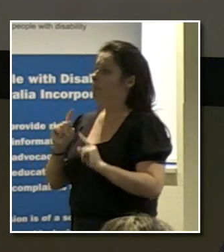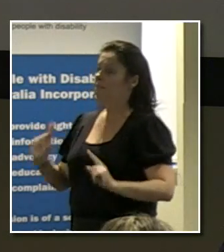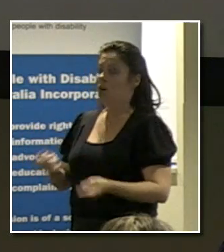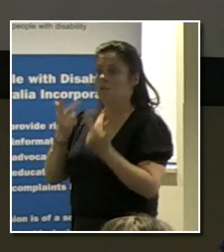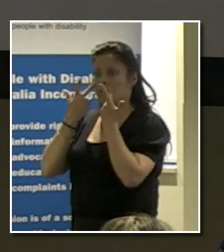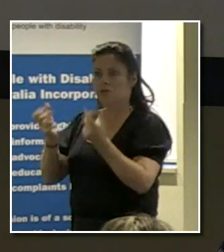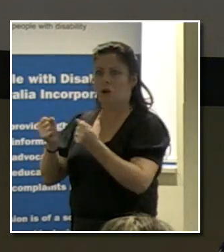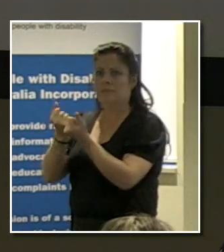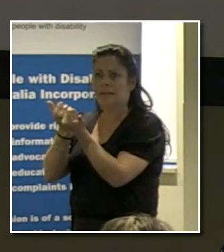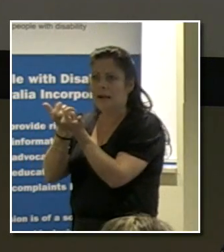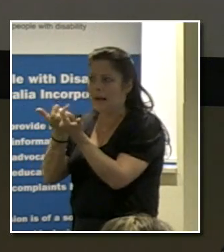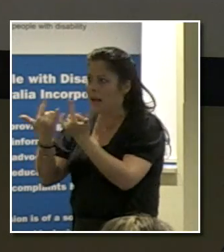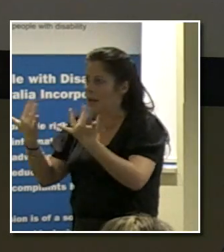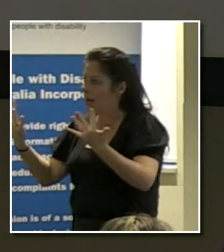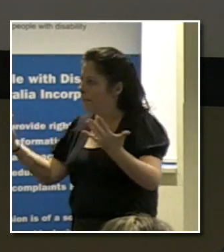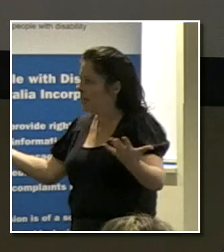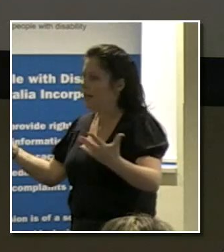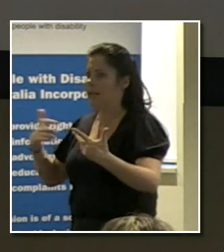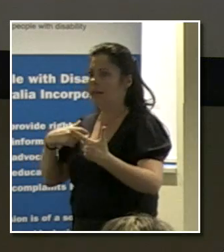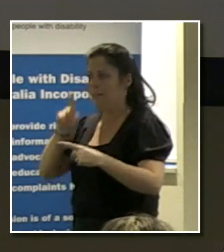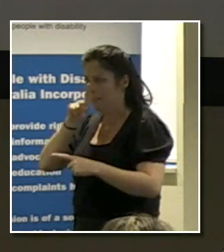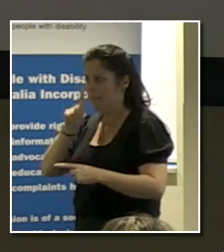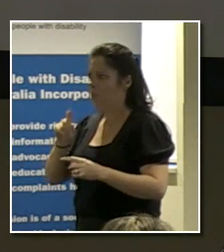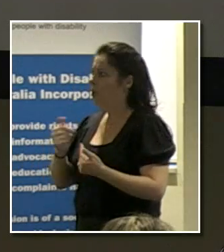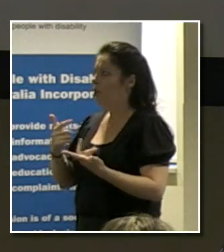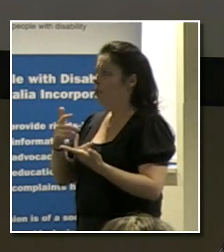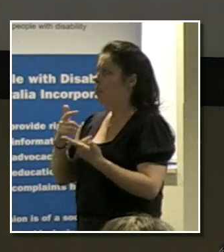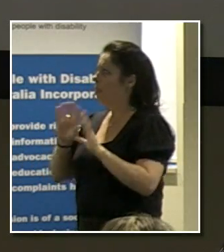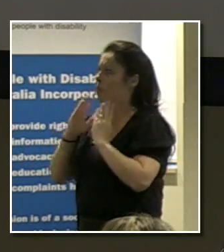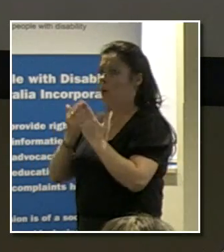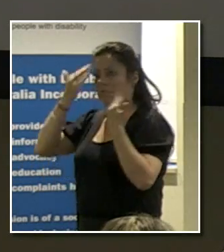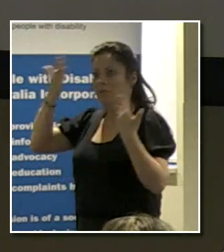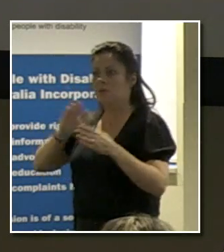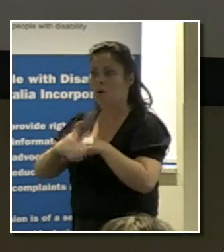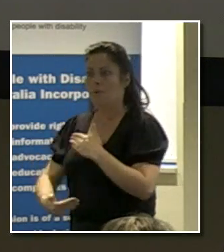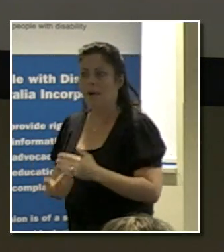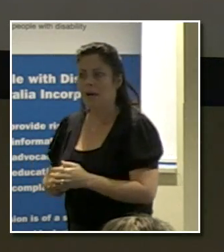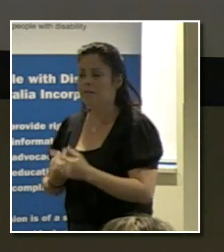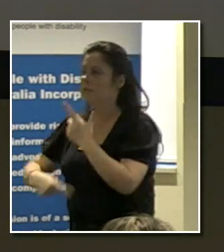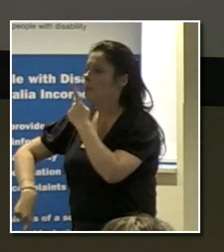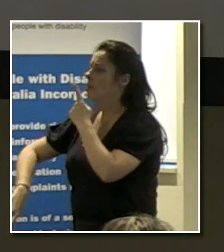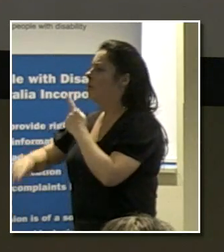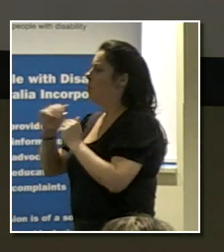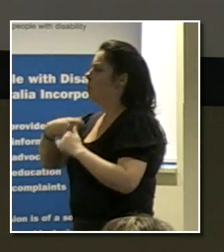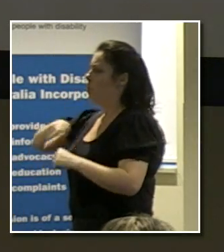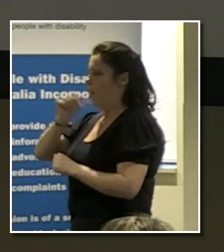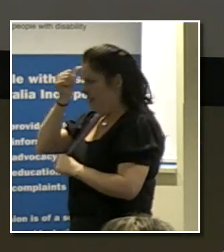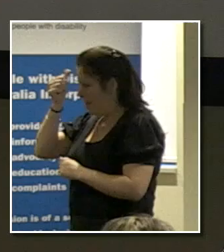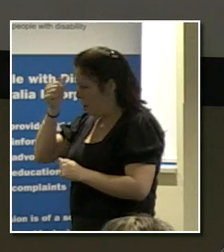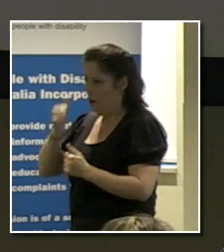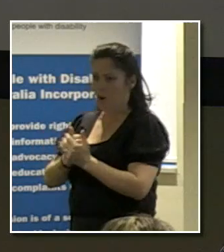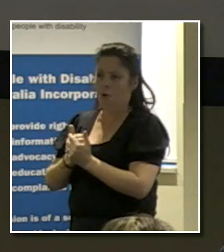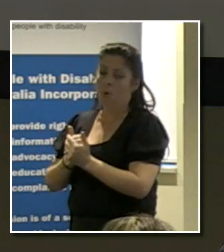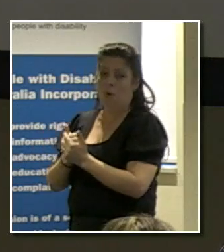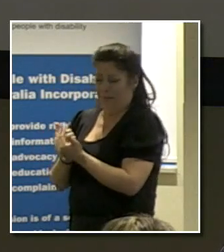of these cases there are, how many uncounted people that there are. We know that untold numbers of our